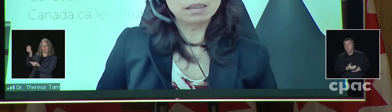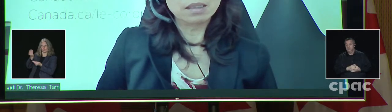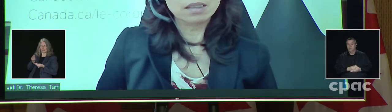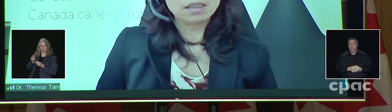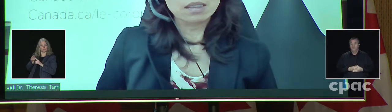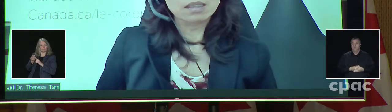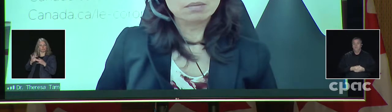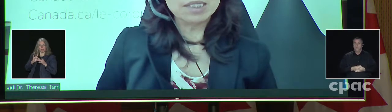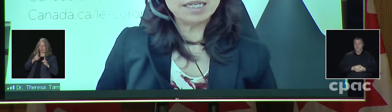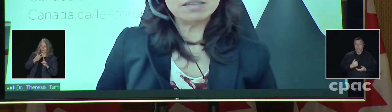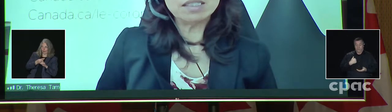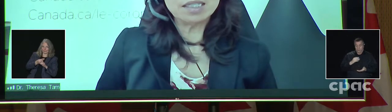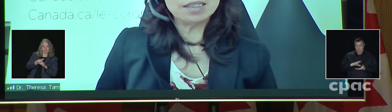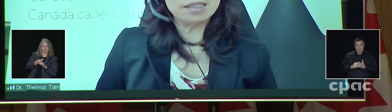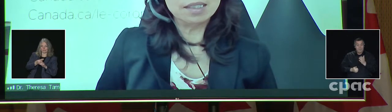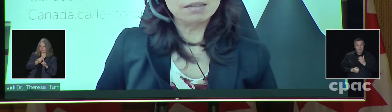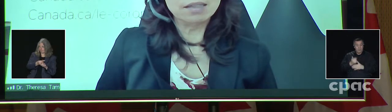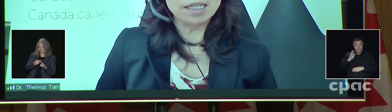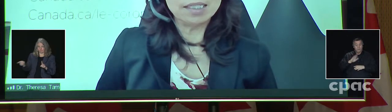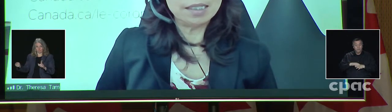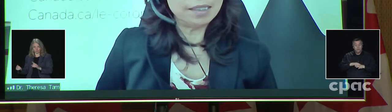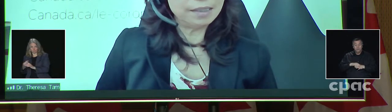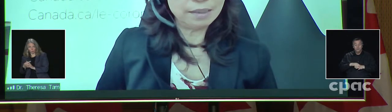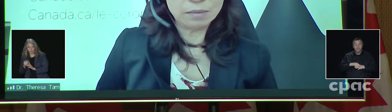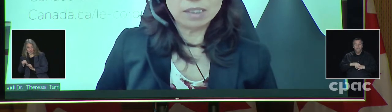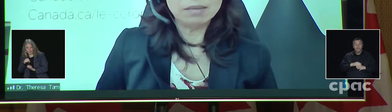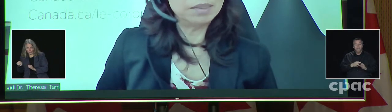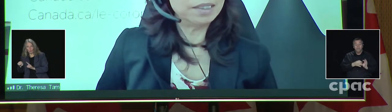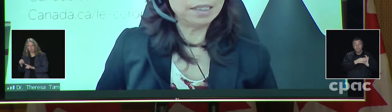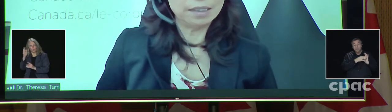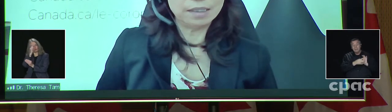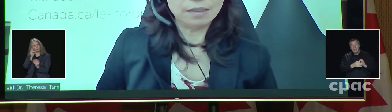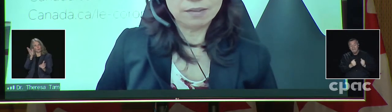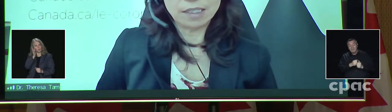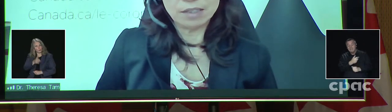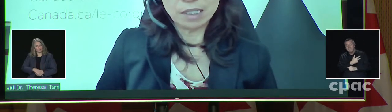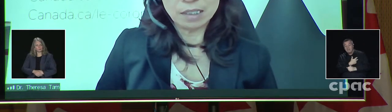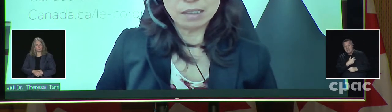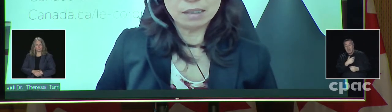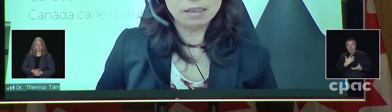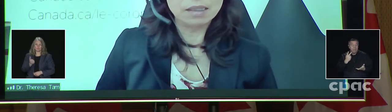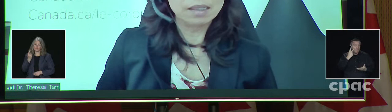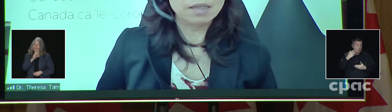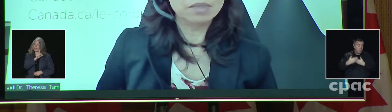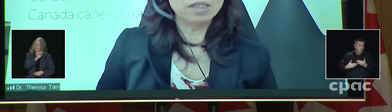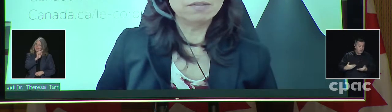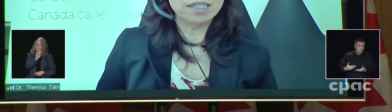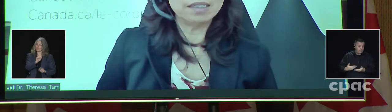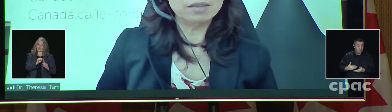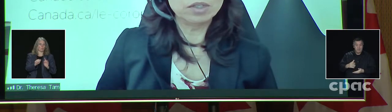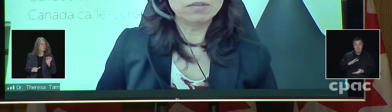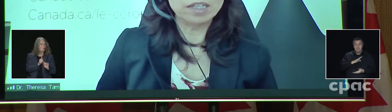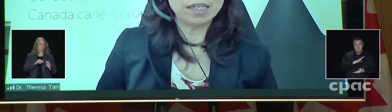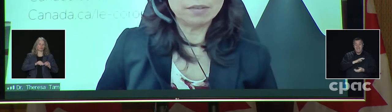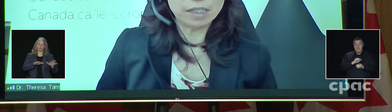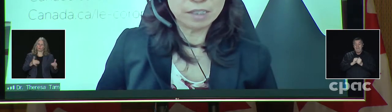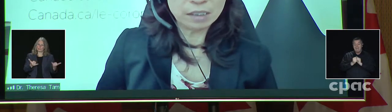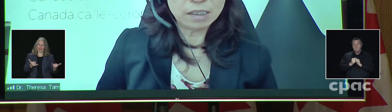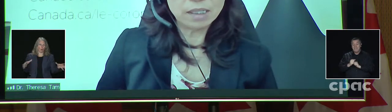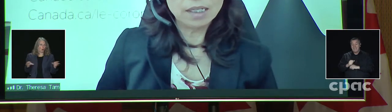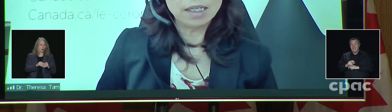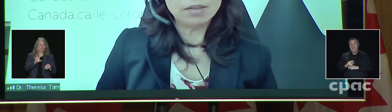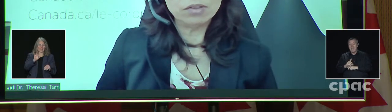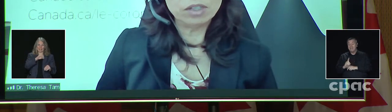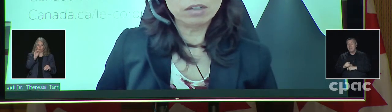vaccines. But Delta is still 90-something% of our cases, and we know vaccines work for that